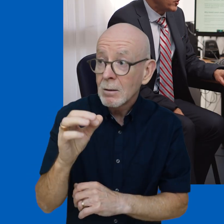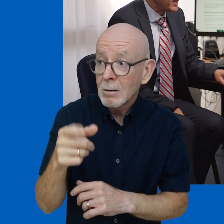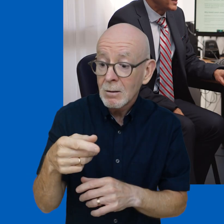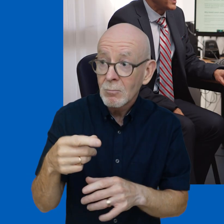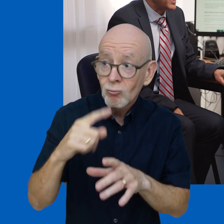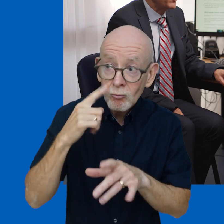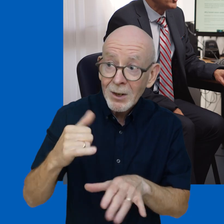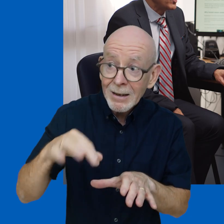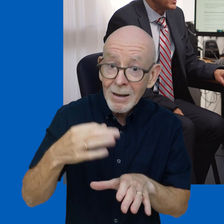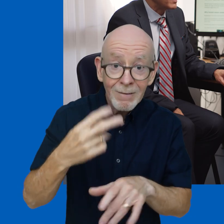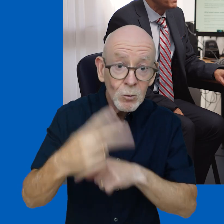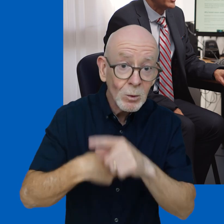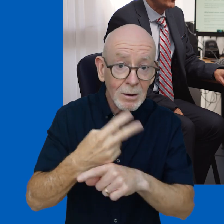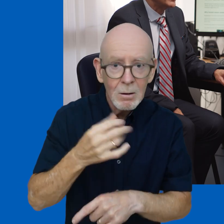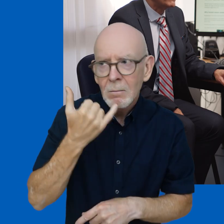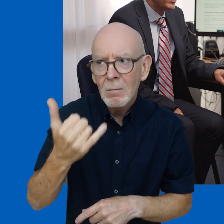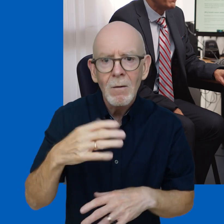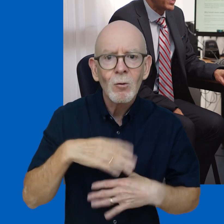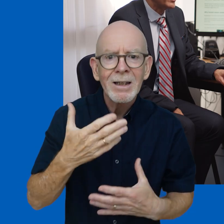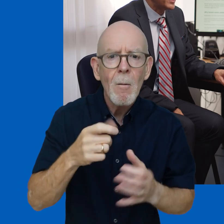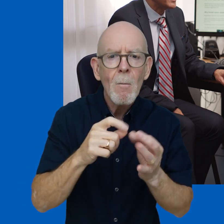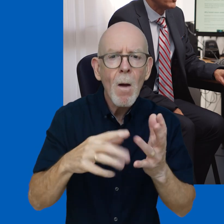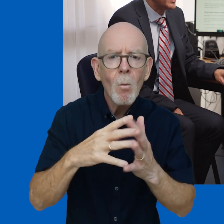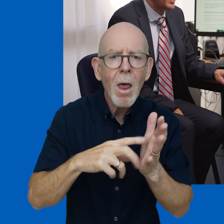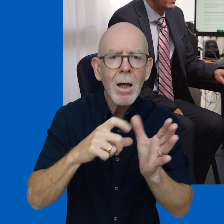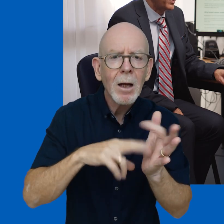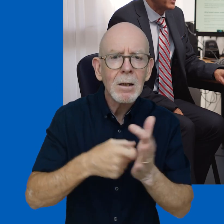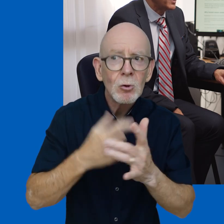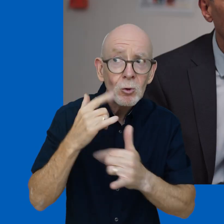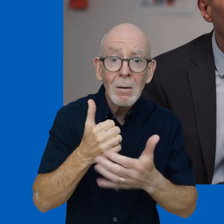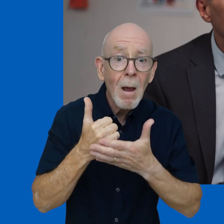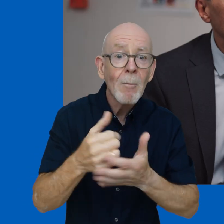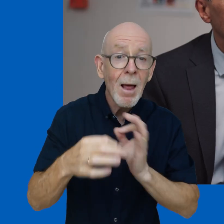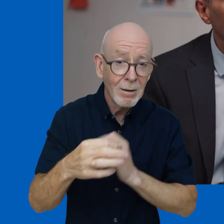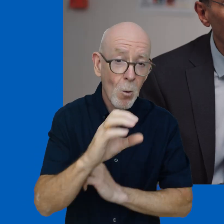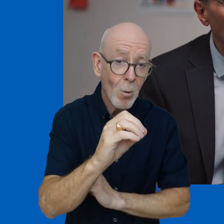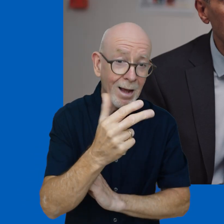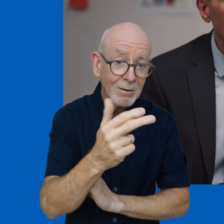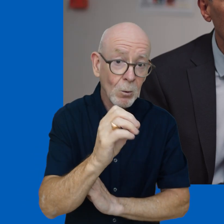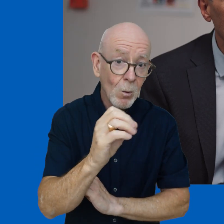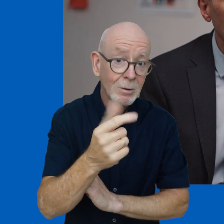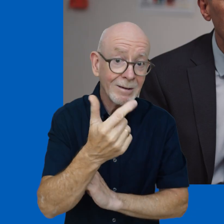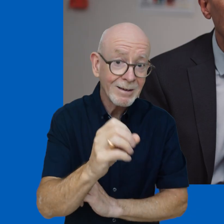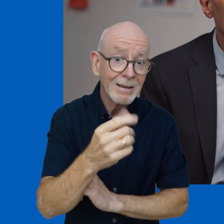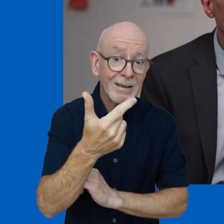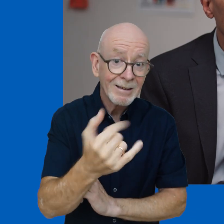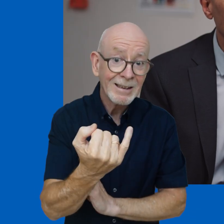can request a kit every 2 years by calling the free bowel cancer screening helpline, which is